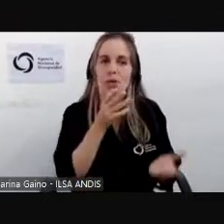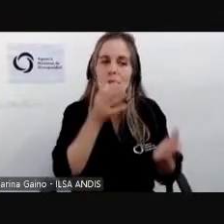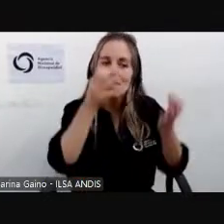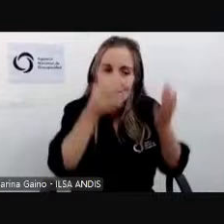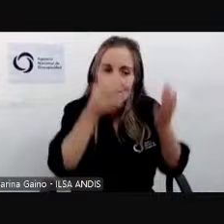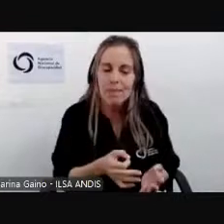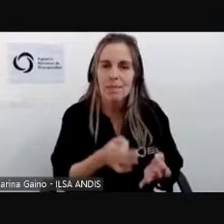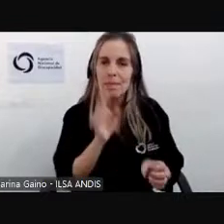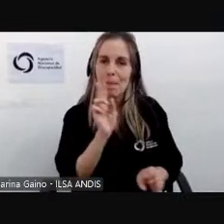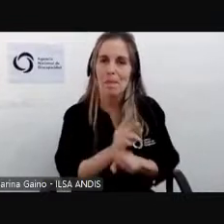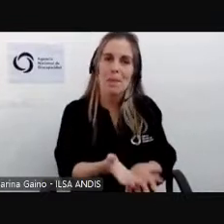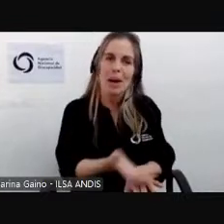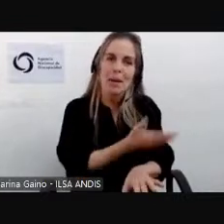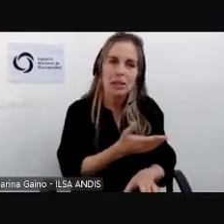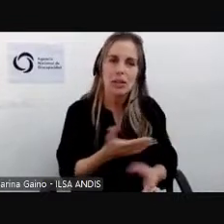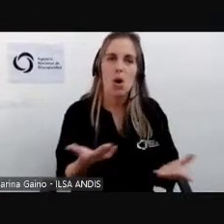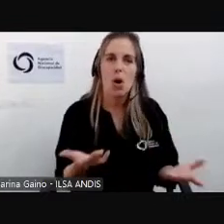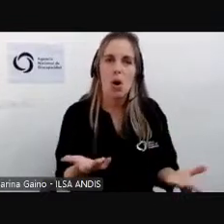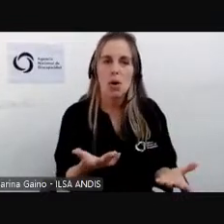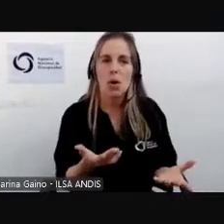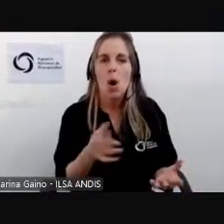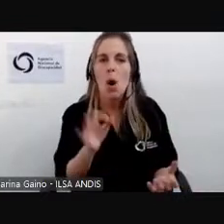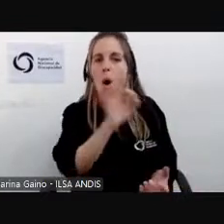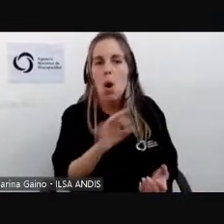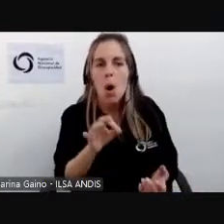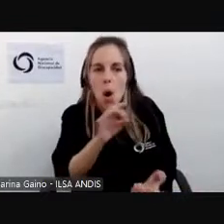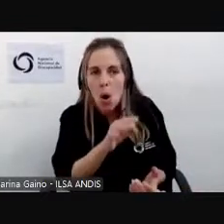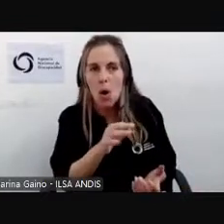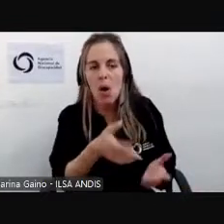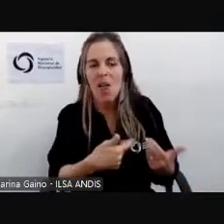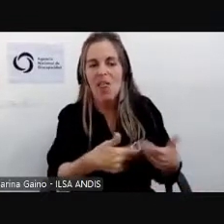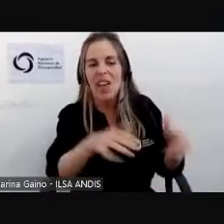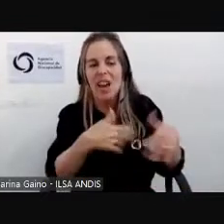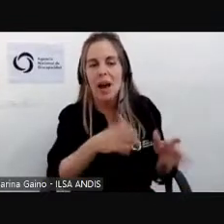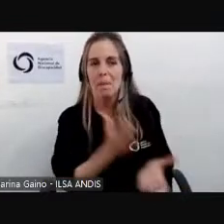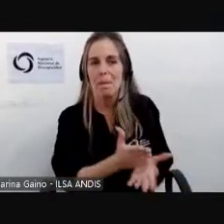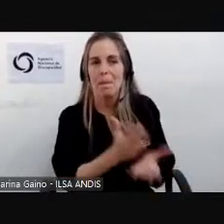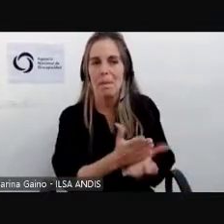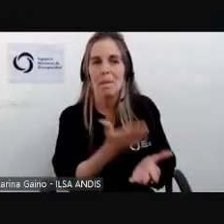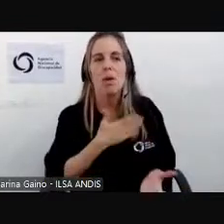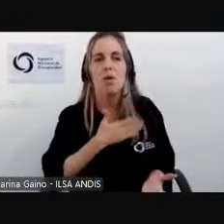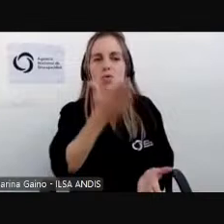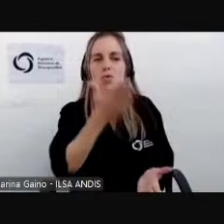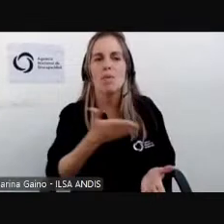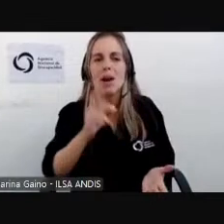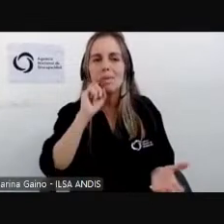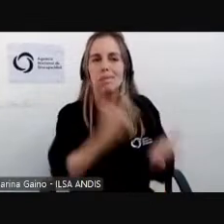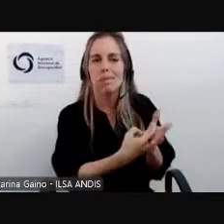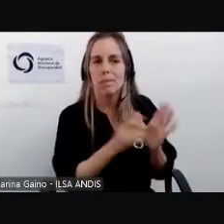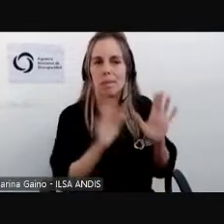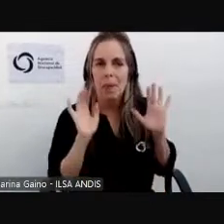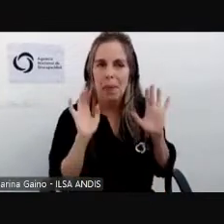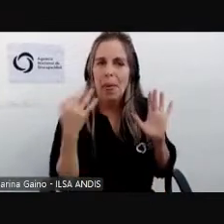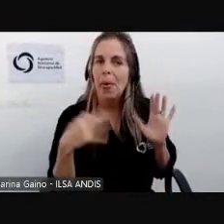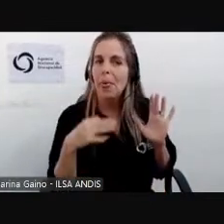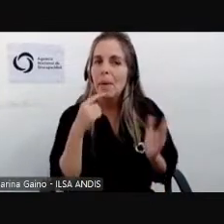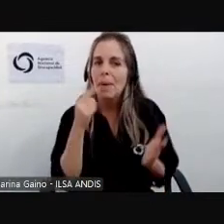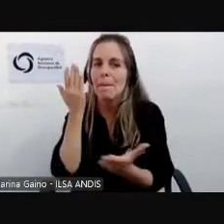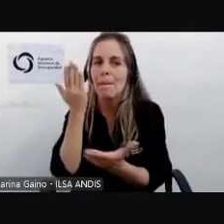enough to prevent violations of human rights along their supply chain,